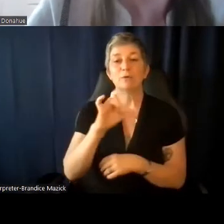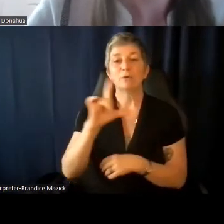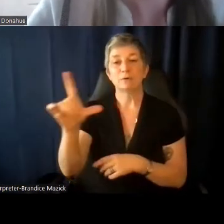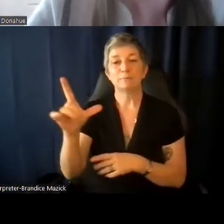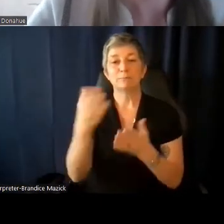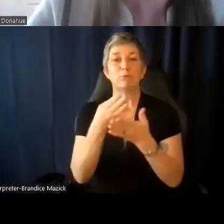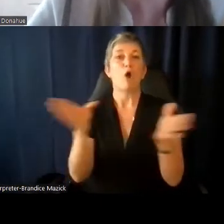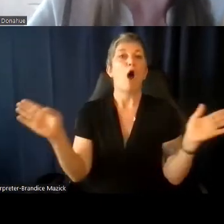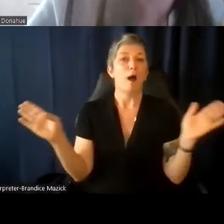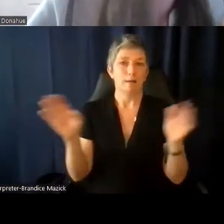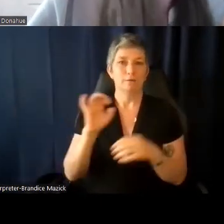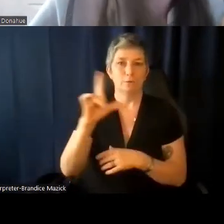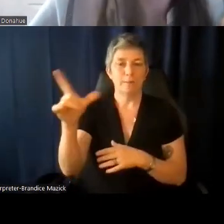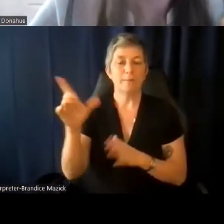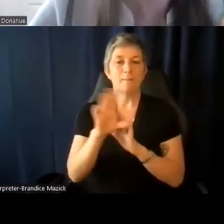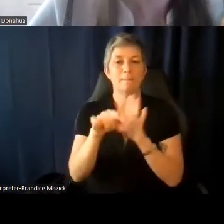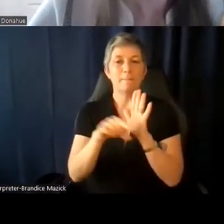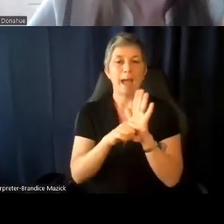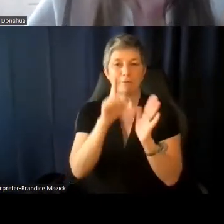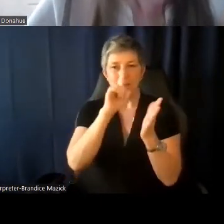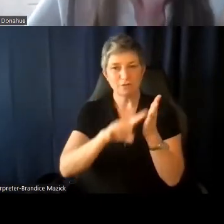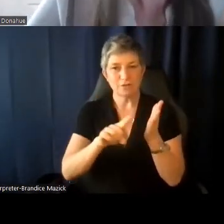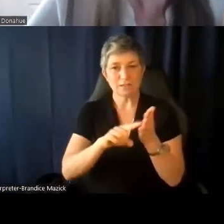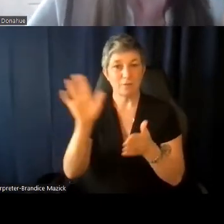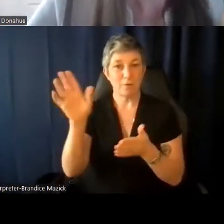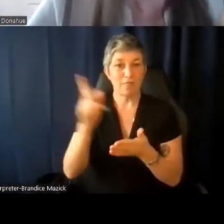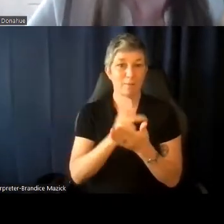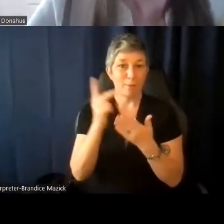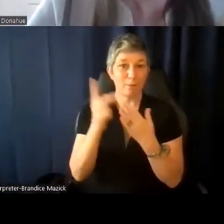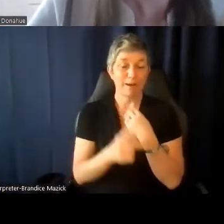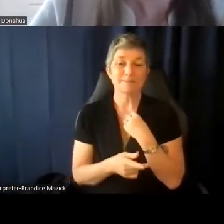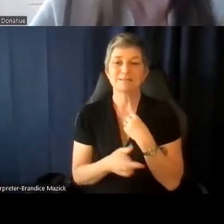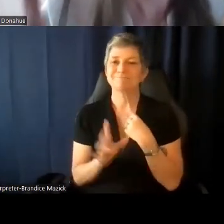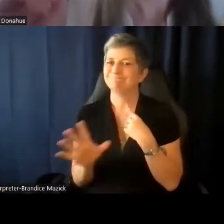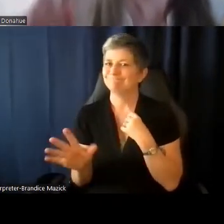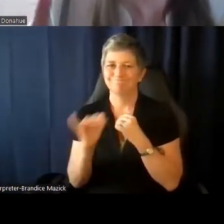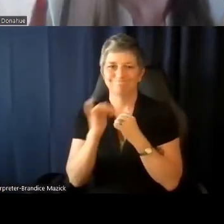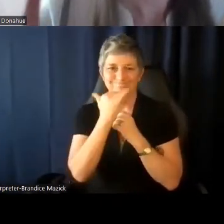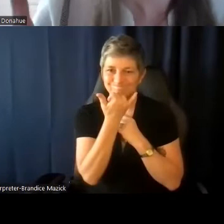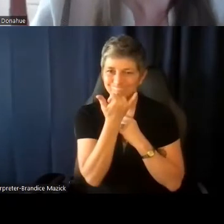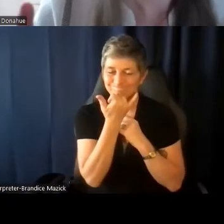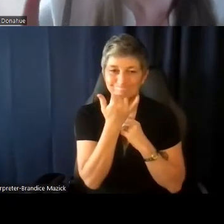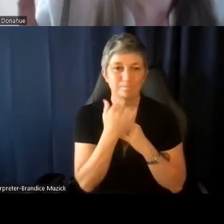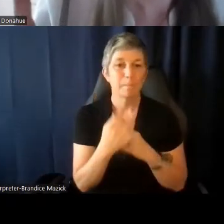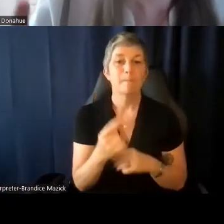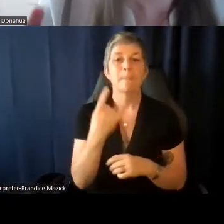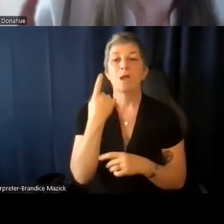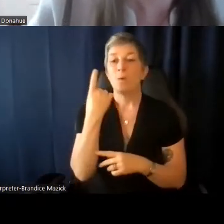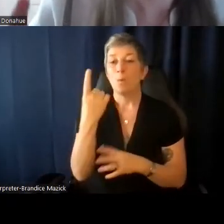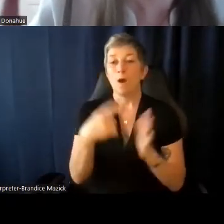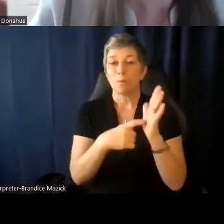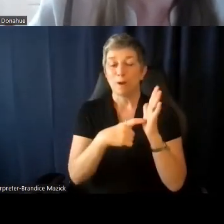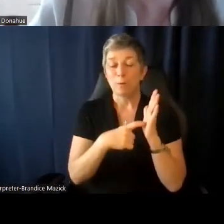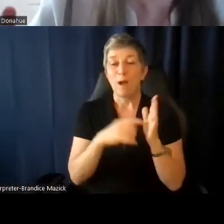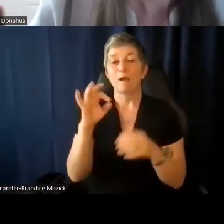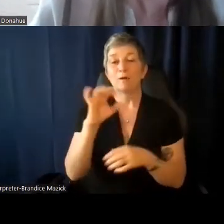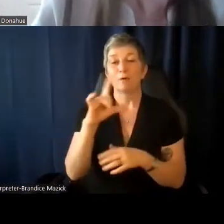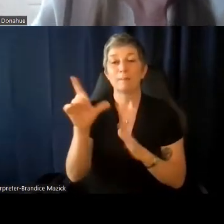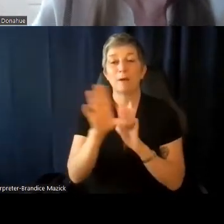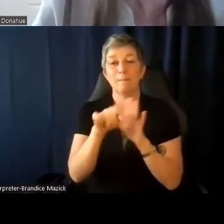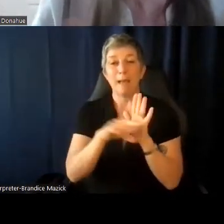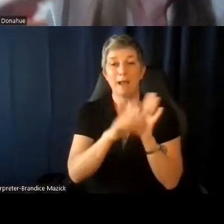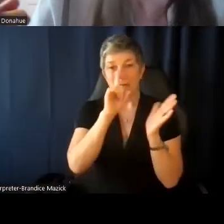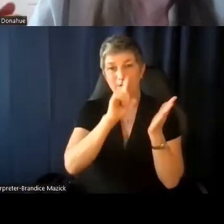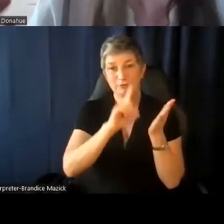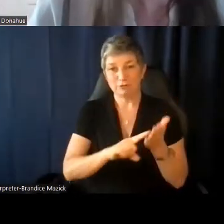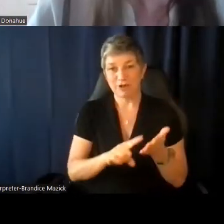general broad criminal background checks for their programs. This is false. There is only one required criminal background check